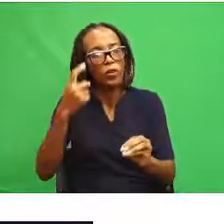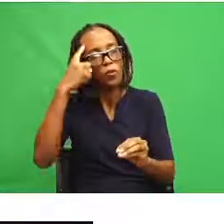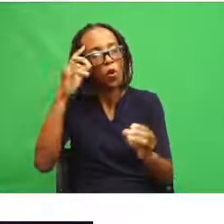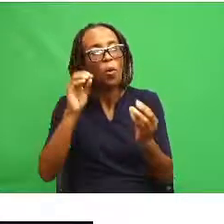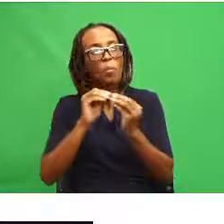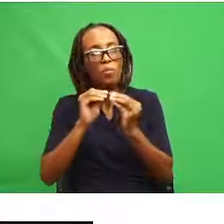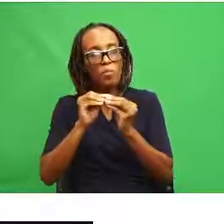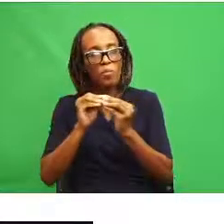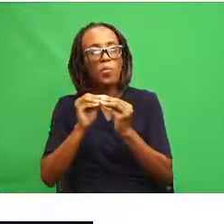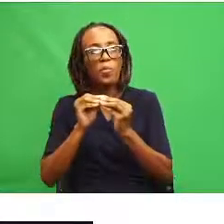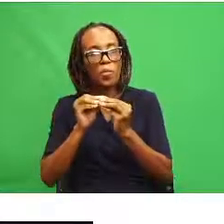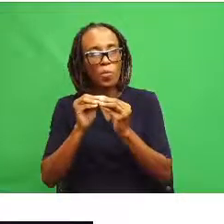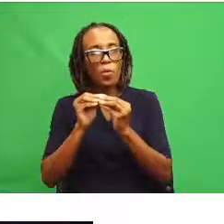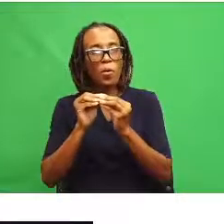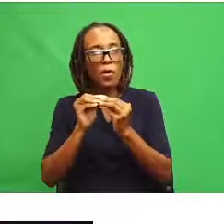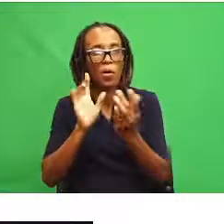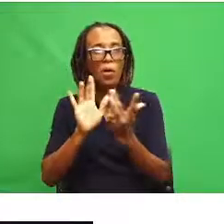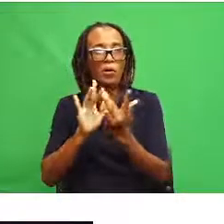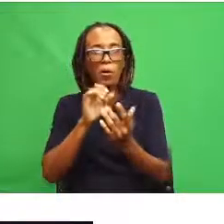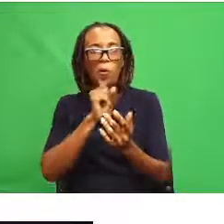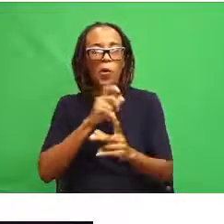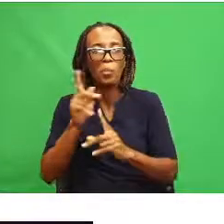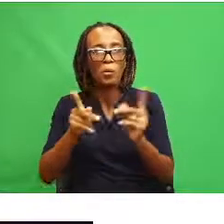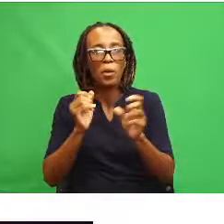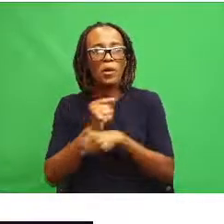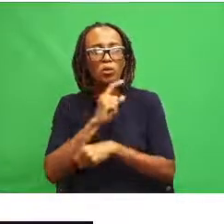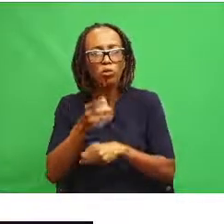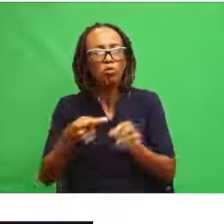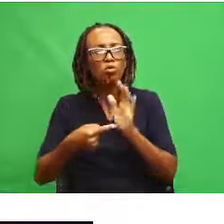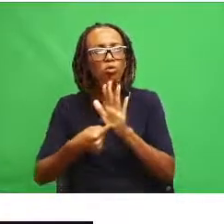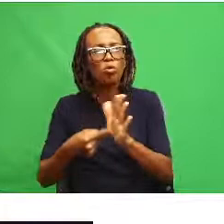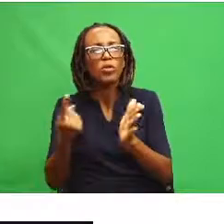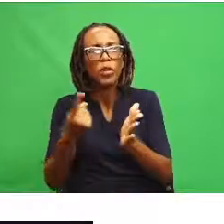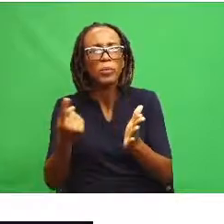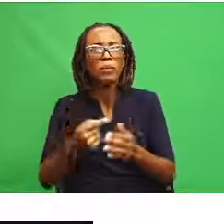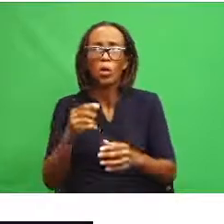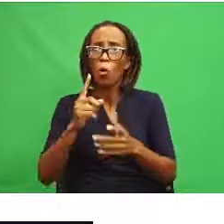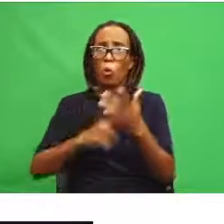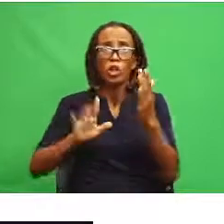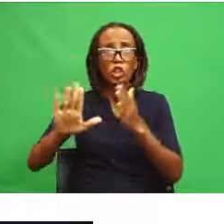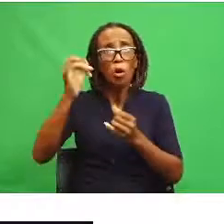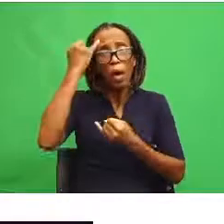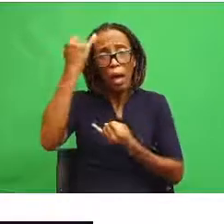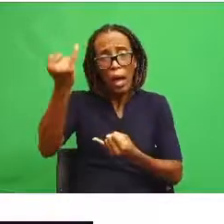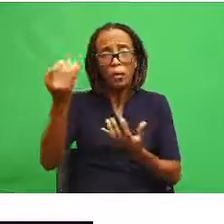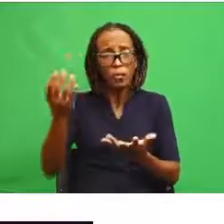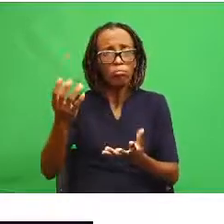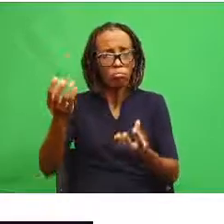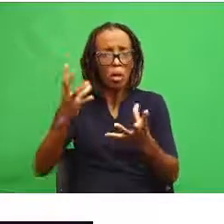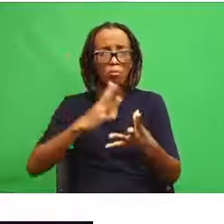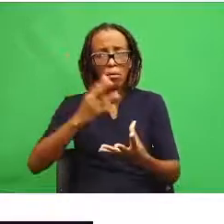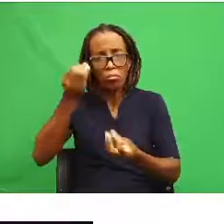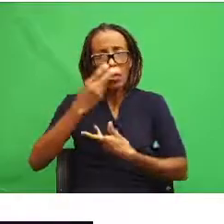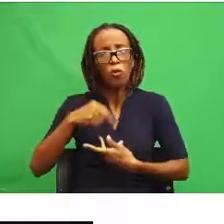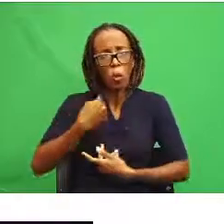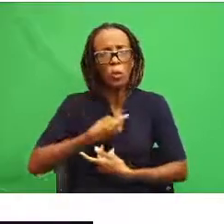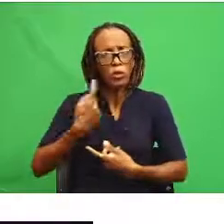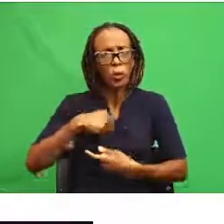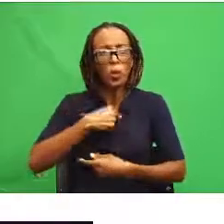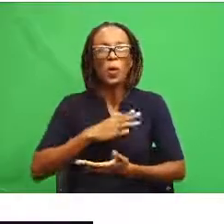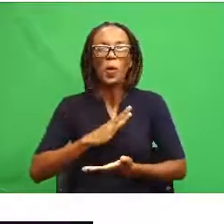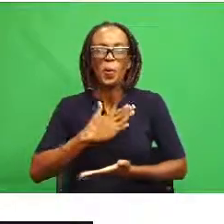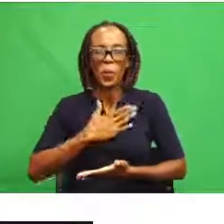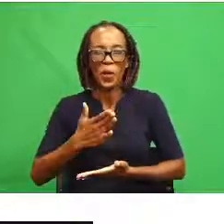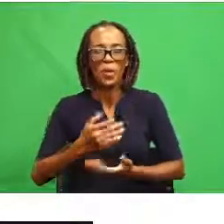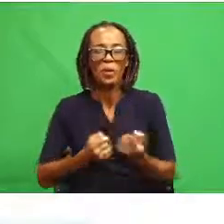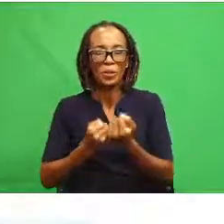inclusive approach to ensuring that the older persons can signal. And we welcome your suggestions as to how to do that for all persons. Thank you very Great.